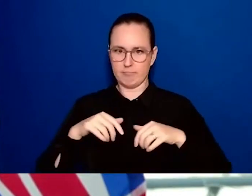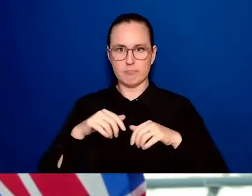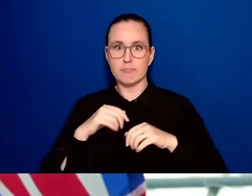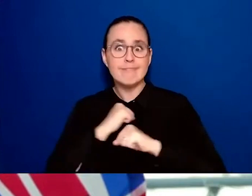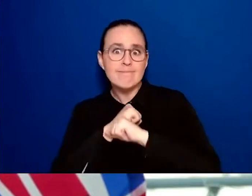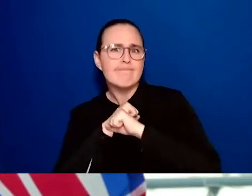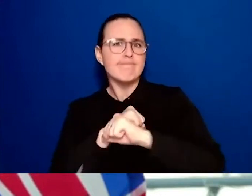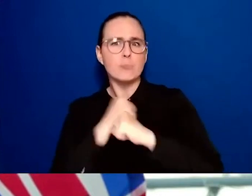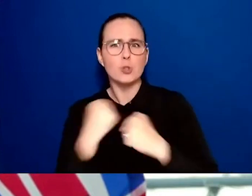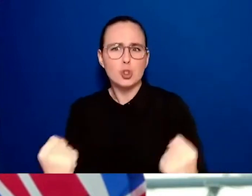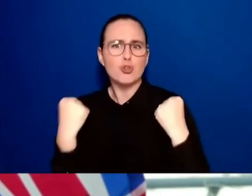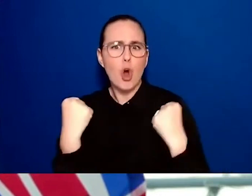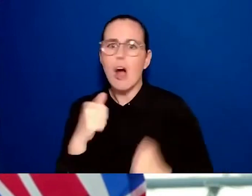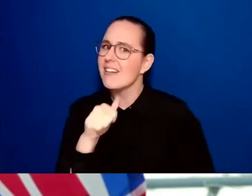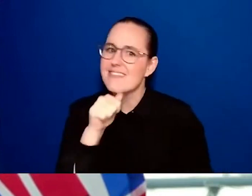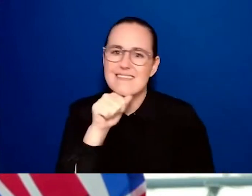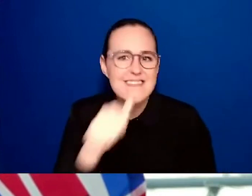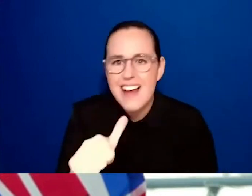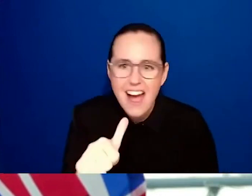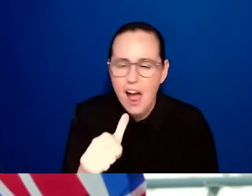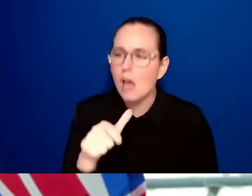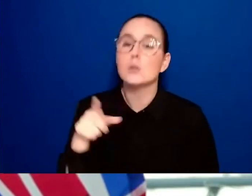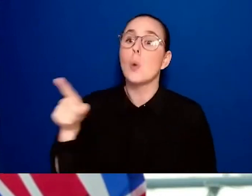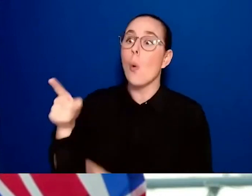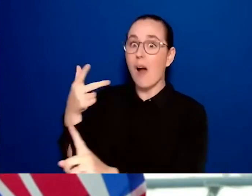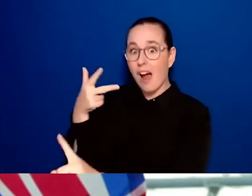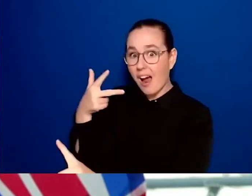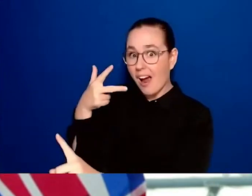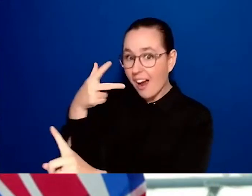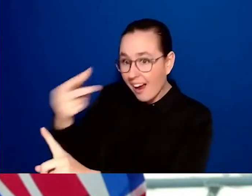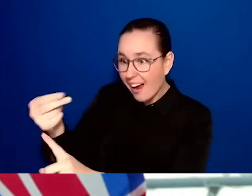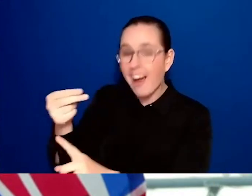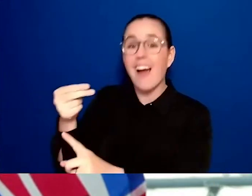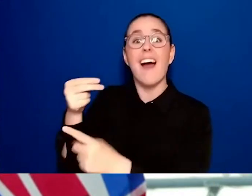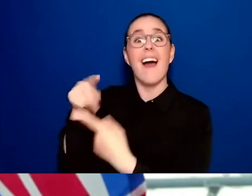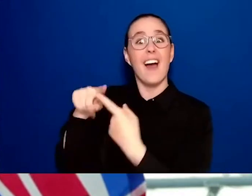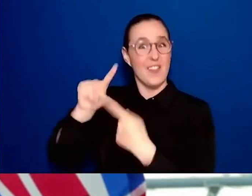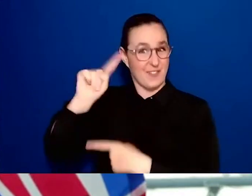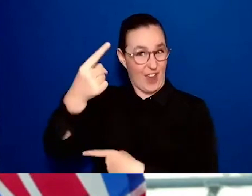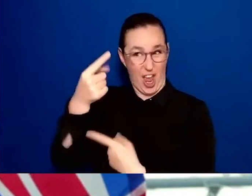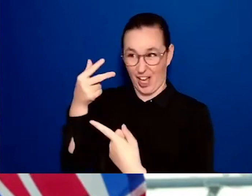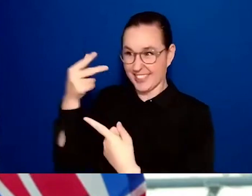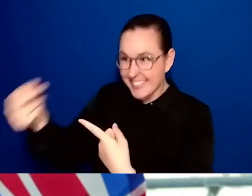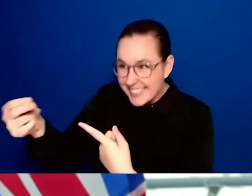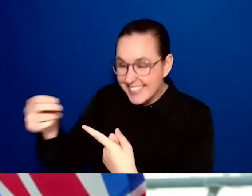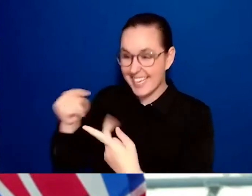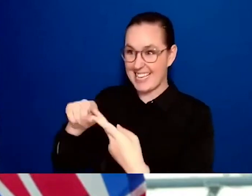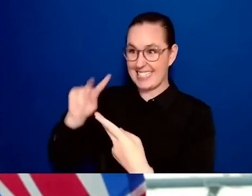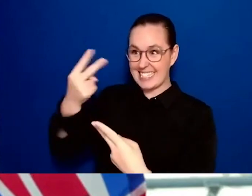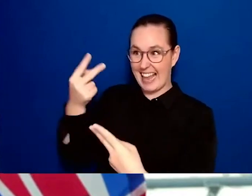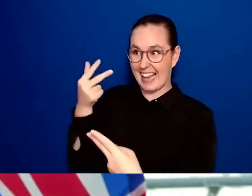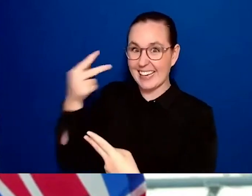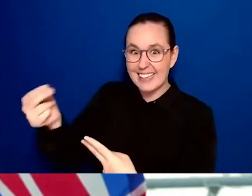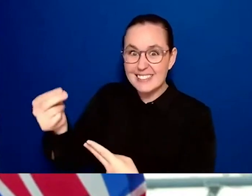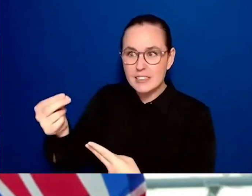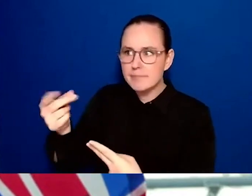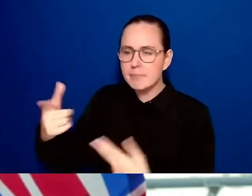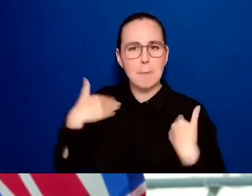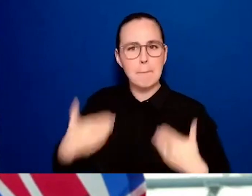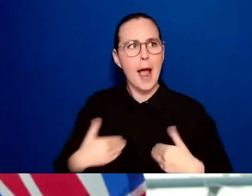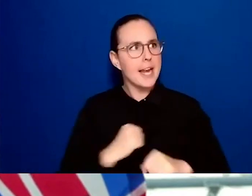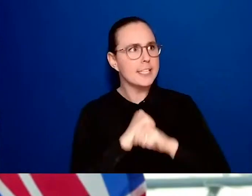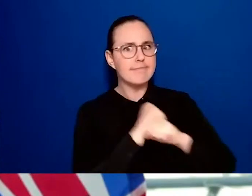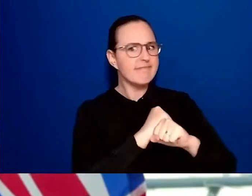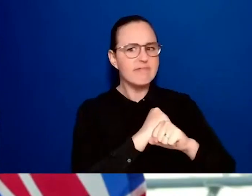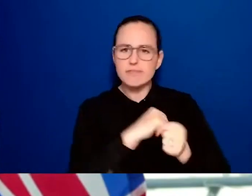have responded adequately to the first 2 doses and given them sufficient antibodies that they would be protected. And this puts